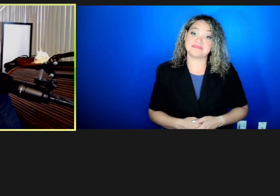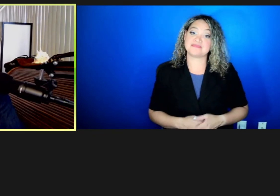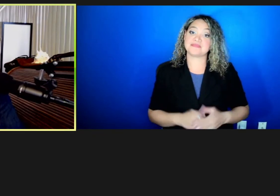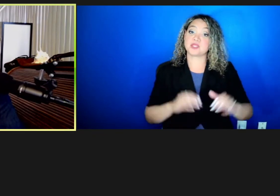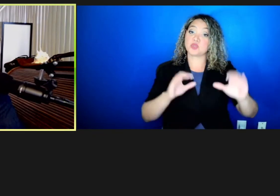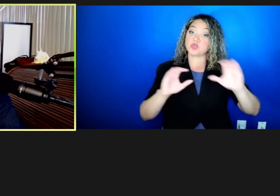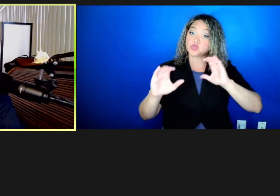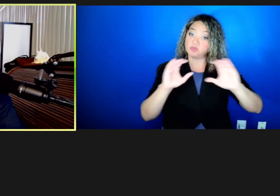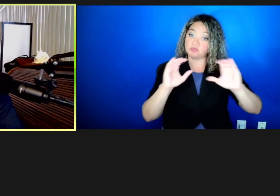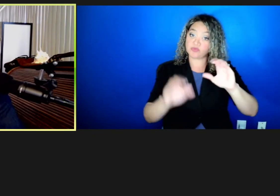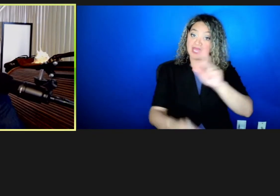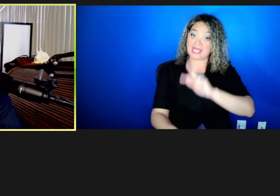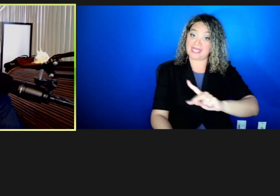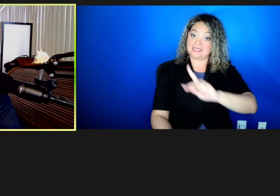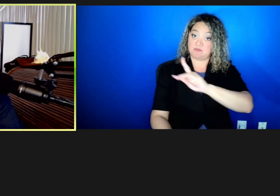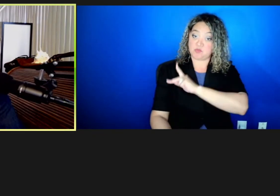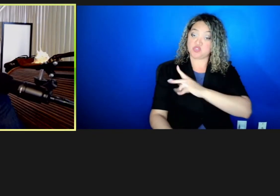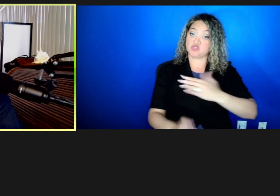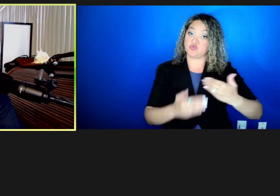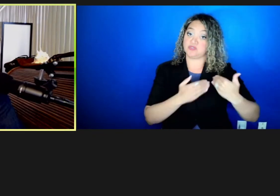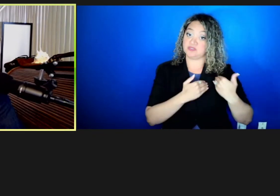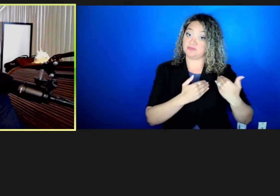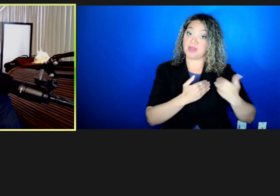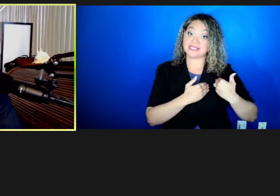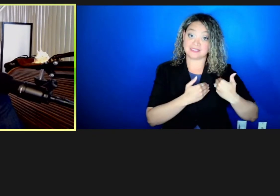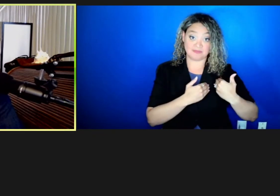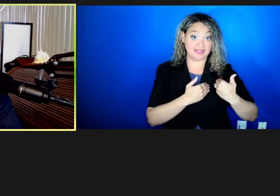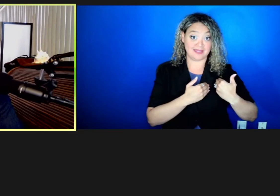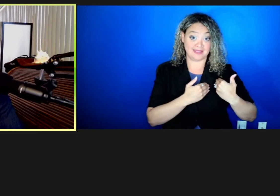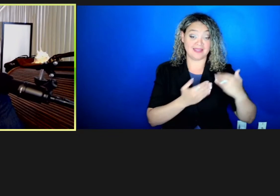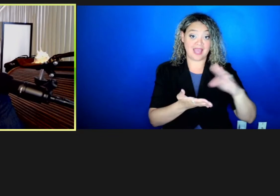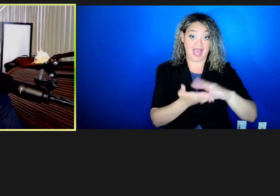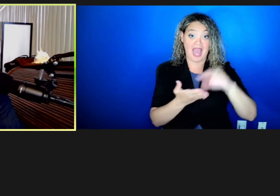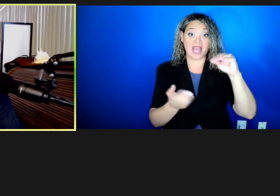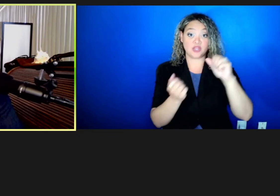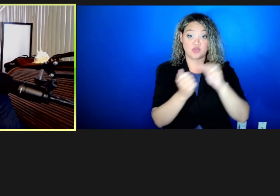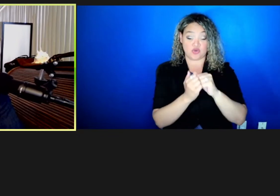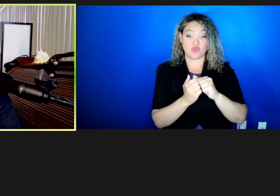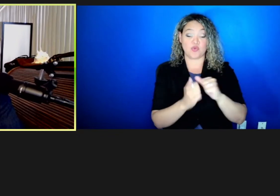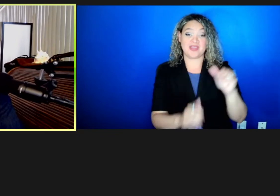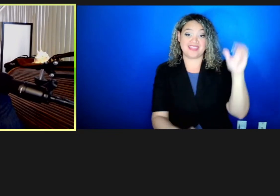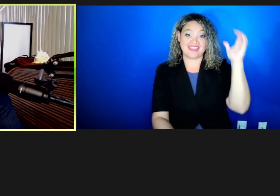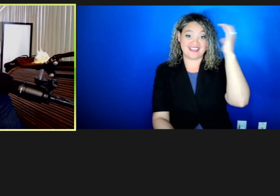is a personal responsibility. And just as I learned with my cousin Scott,